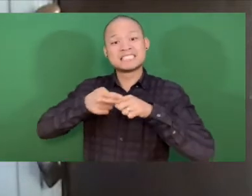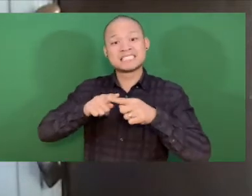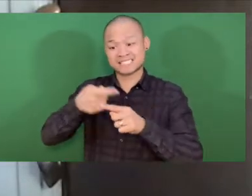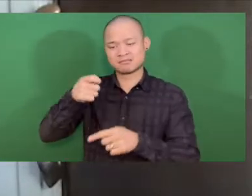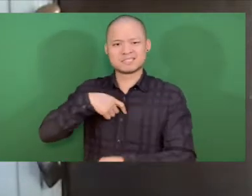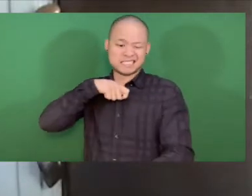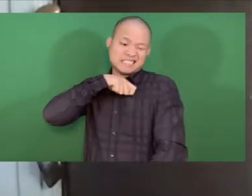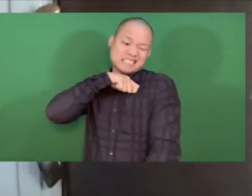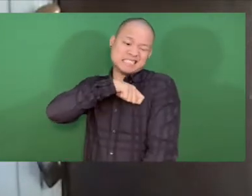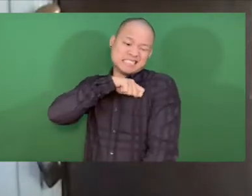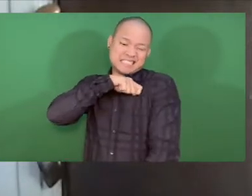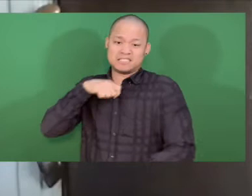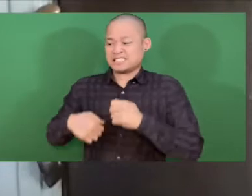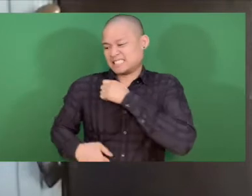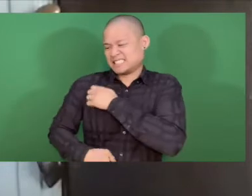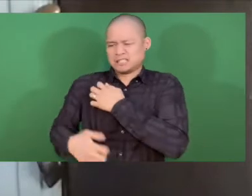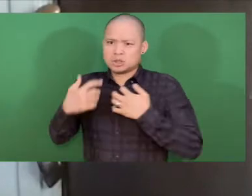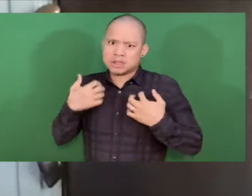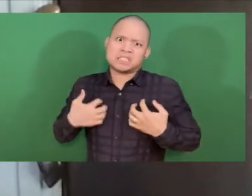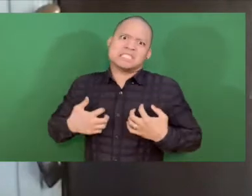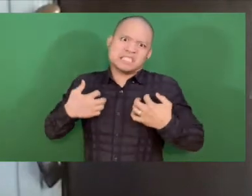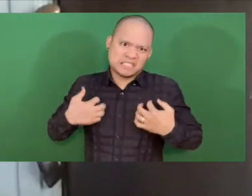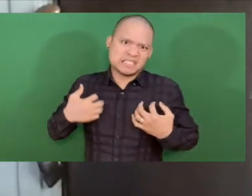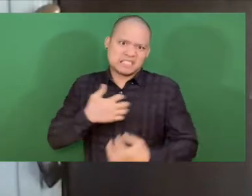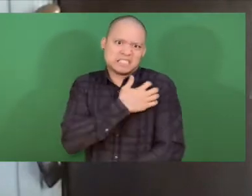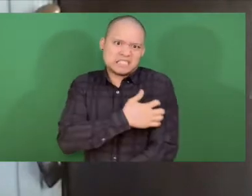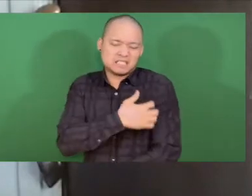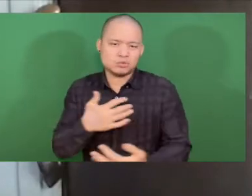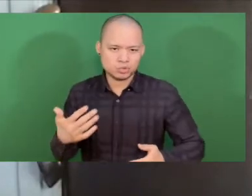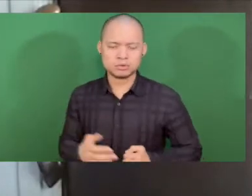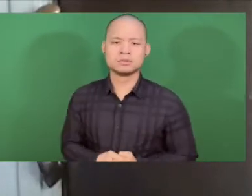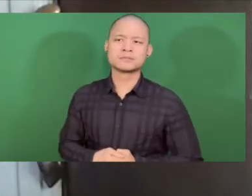to try and scratch my chest or whatever.